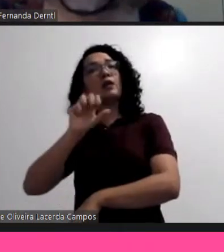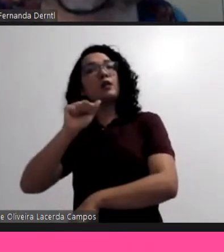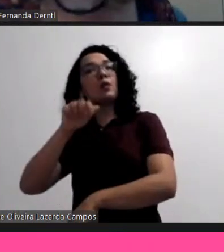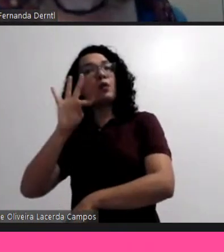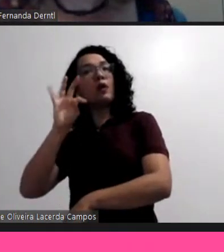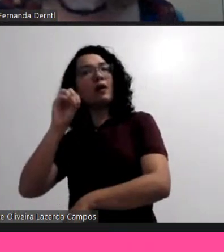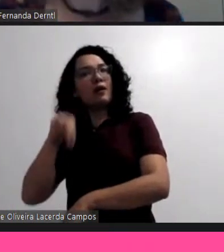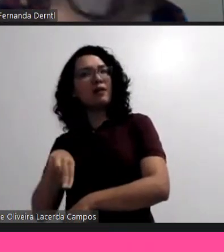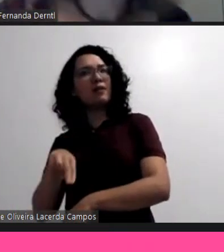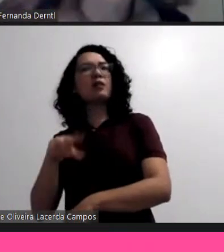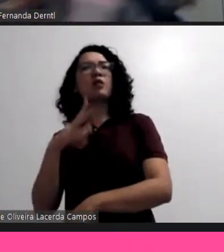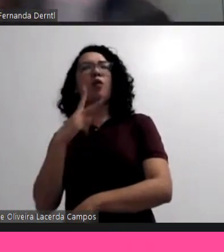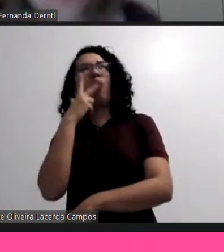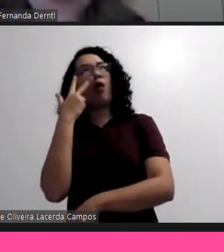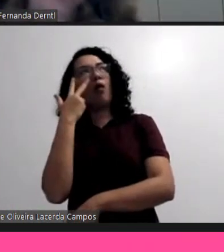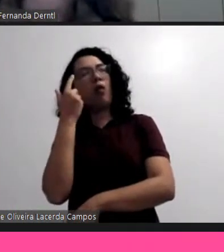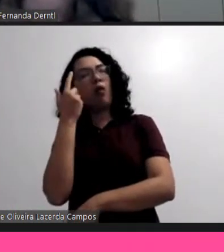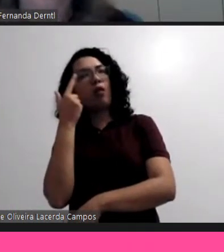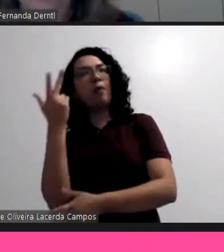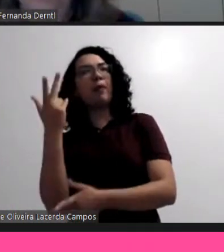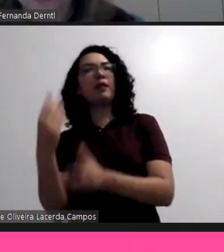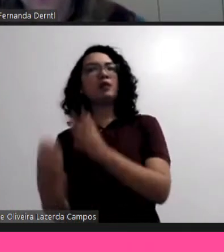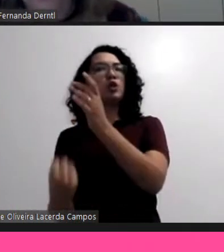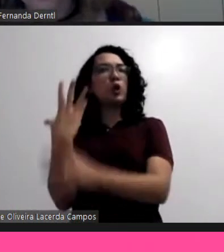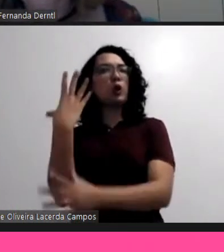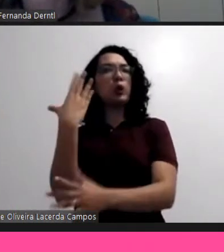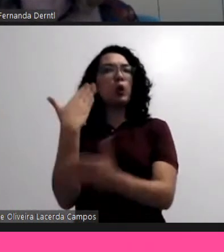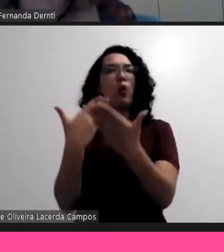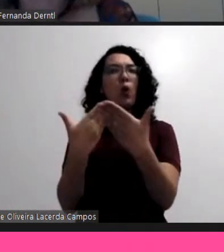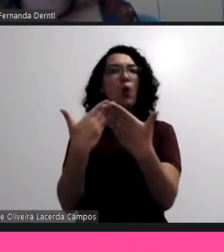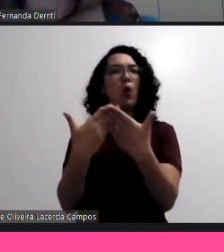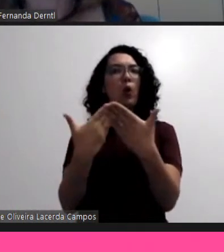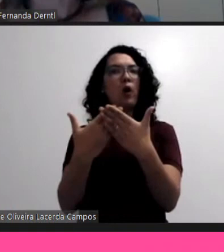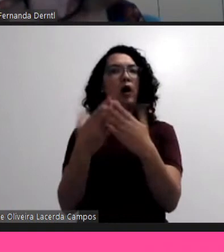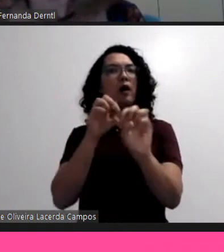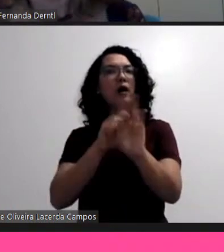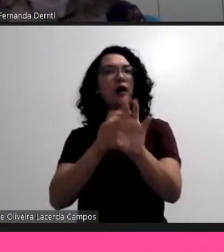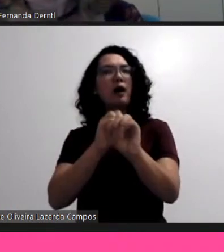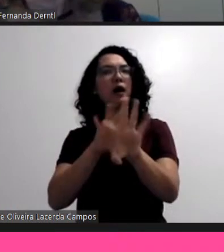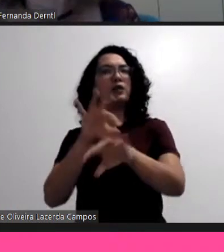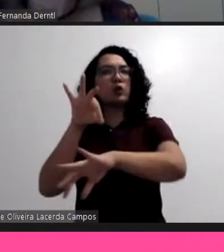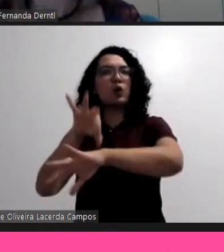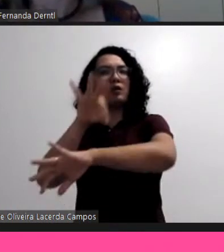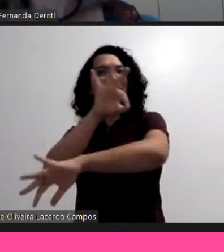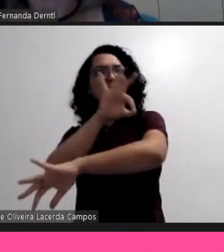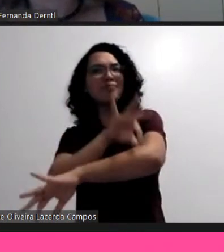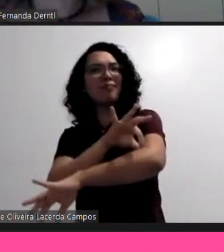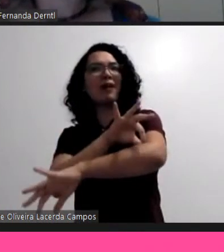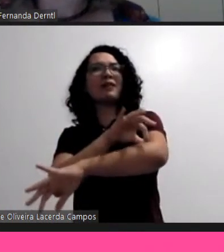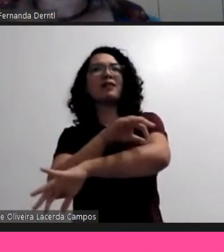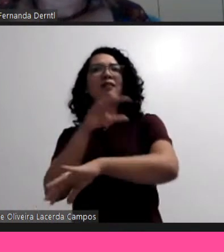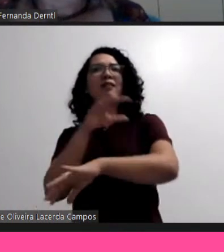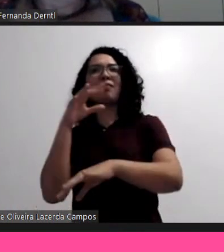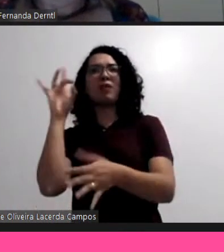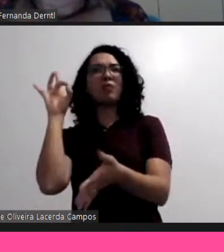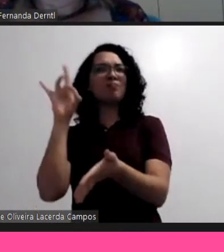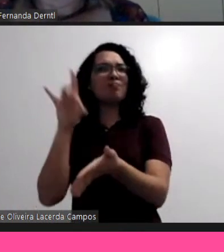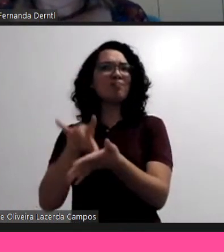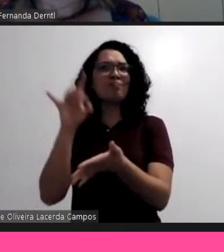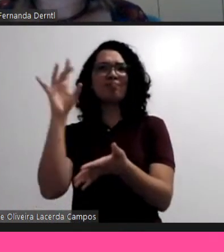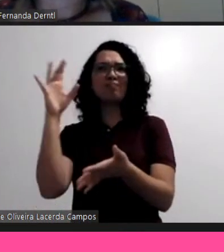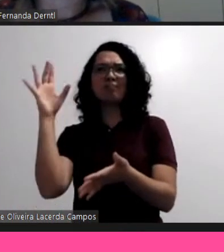they are considered to be almost a regional school within the modern movement. Quite a lot has been written about